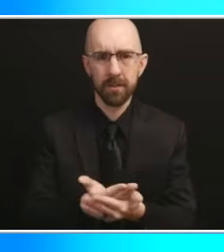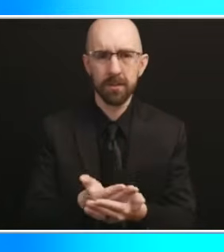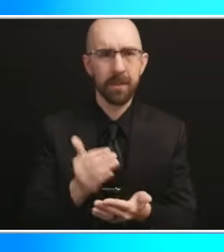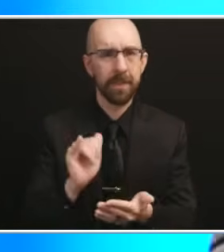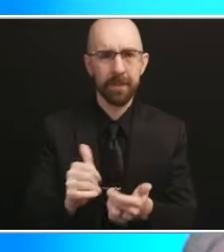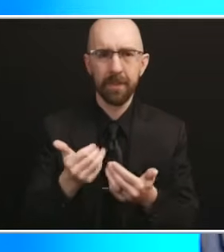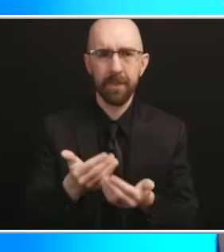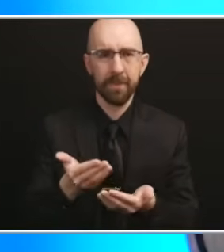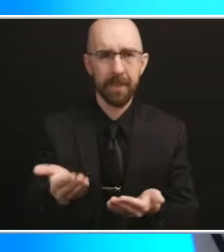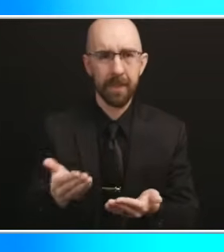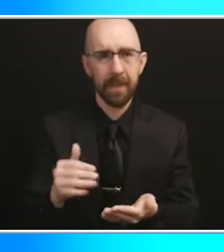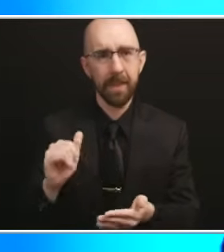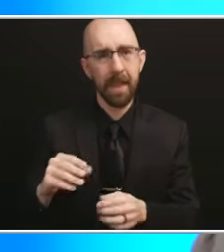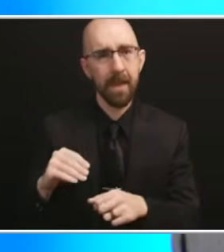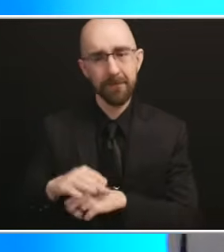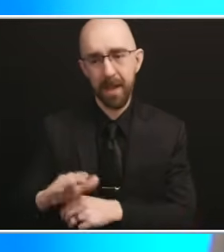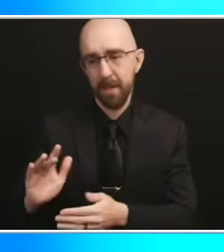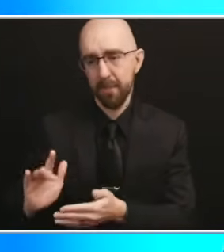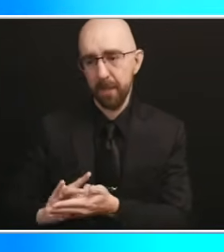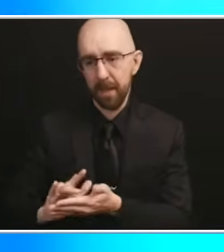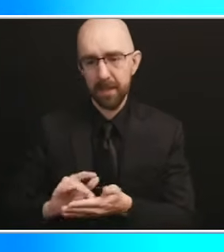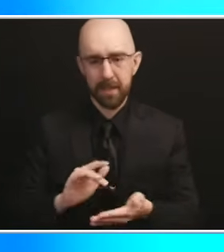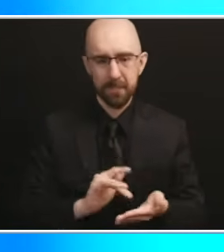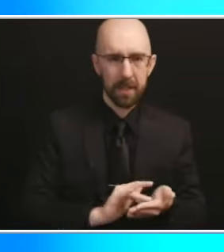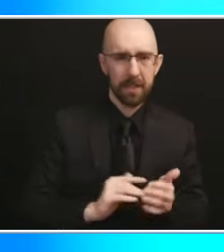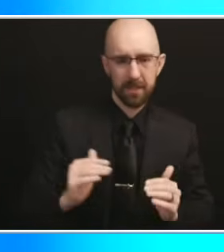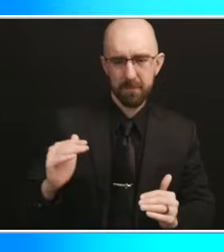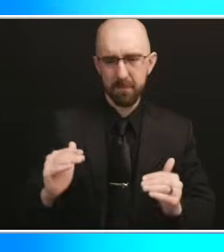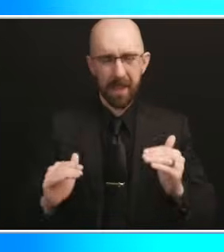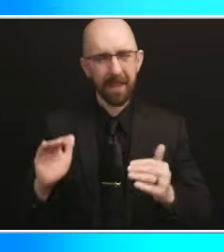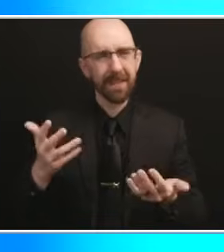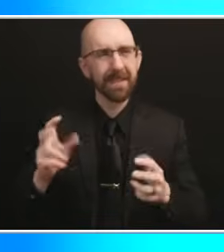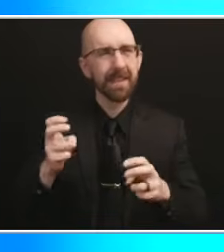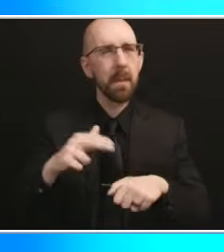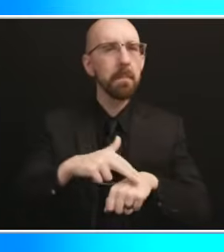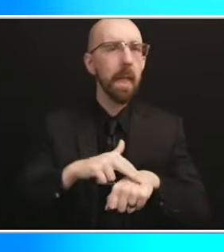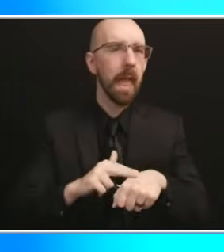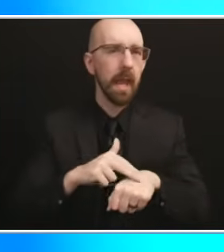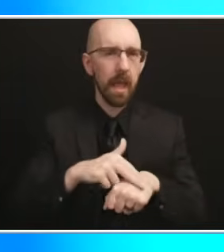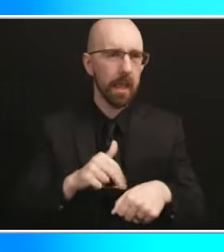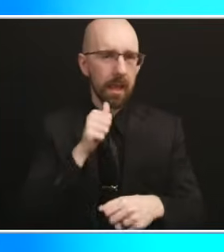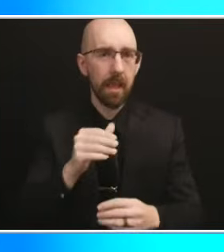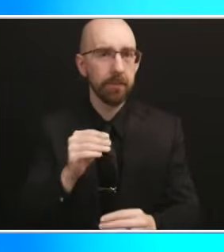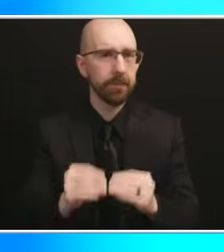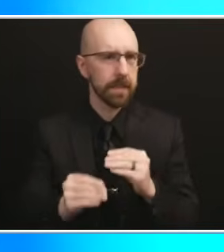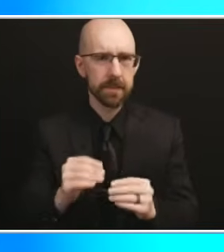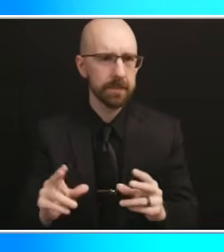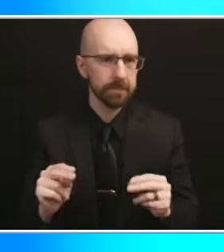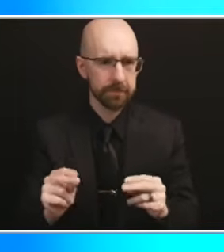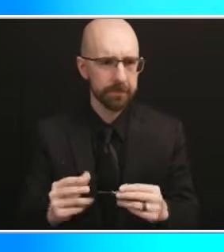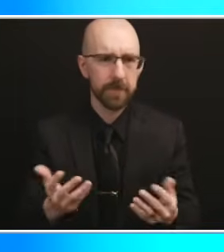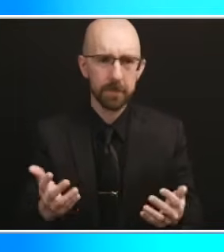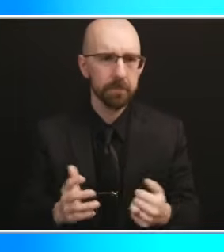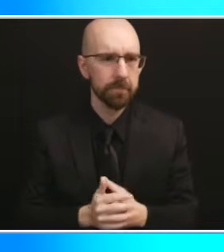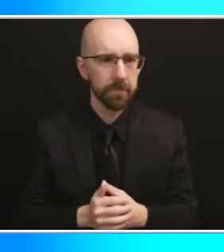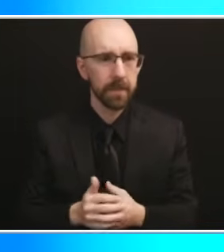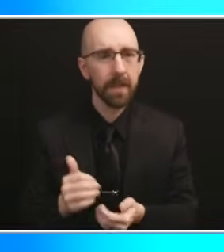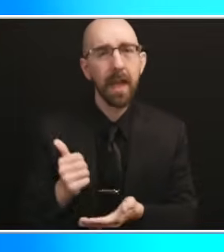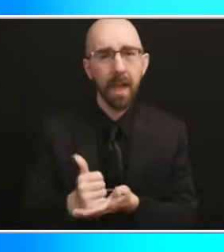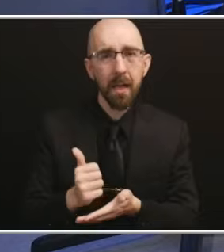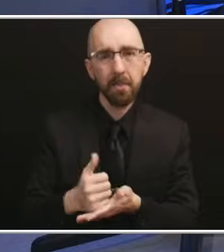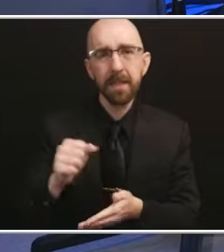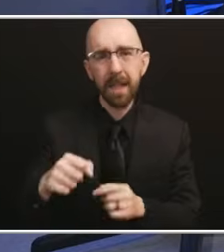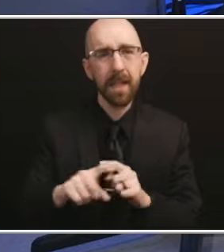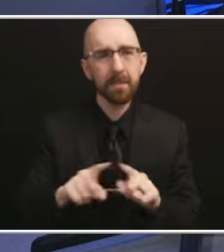effect of this medication, and it was just all kind of Band-Aids. Mm-hmm. And so it was helping, but not enough.